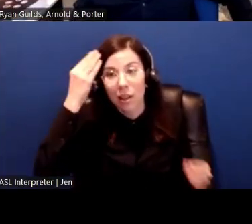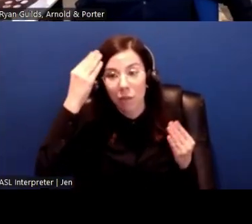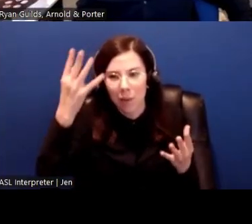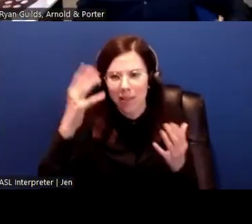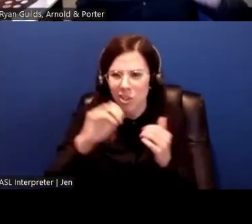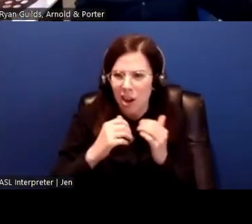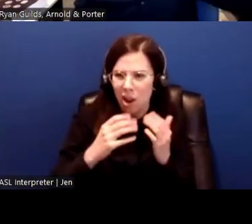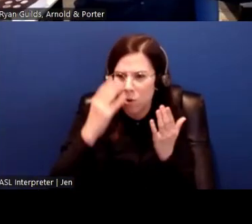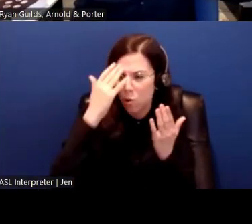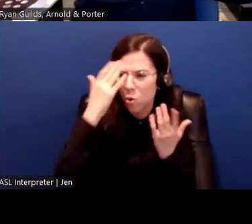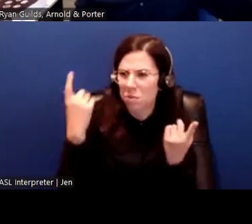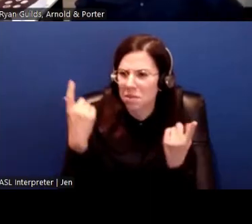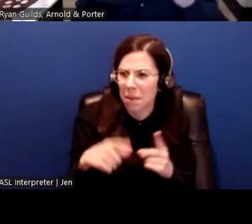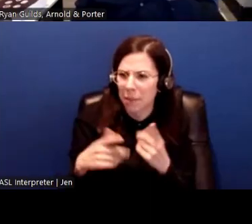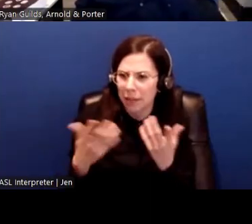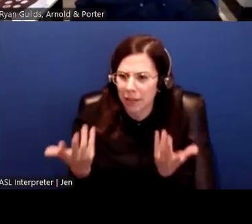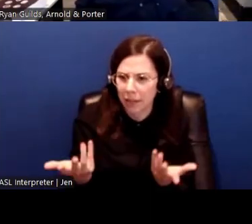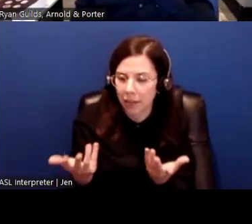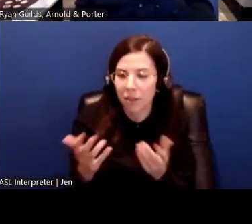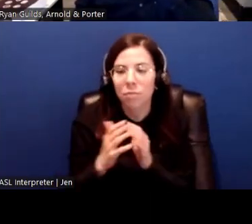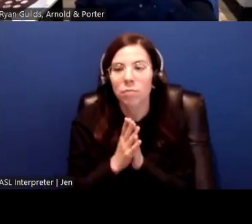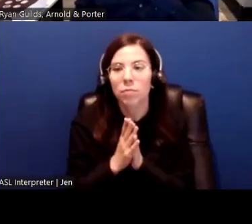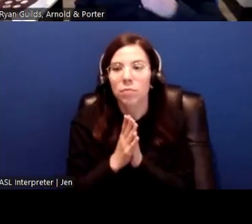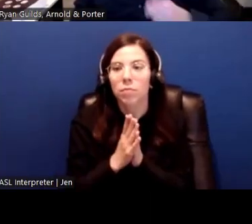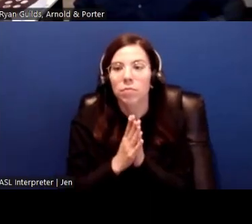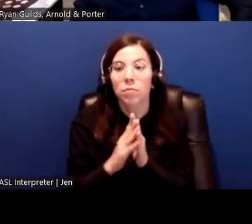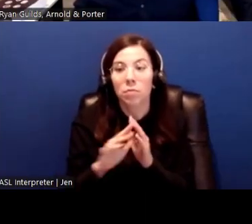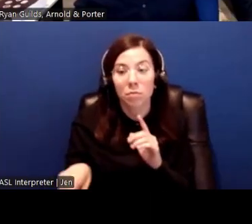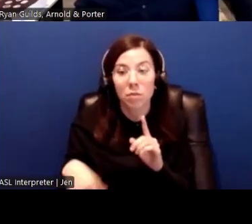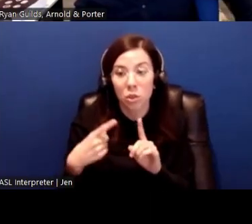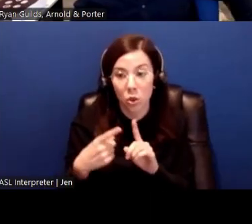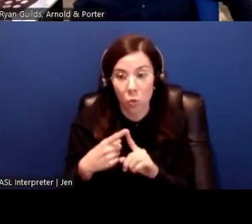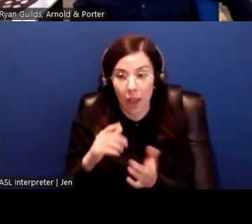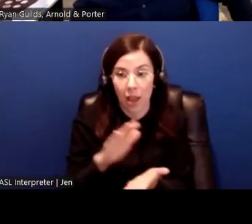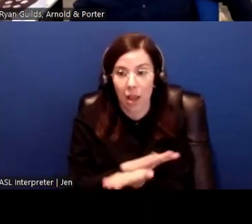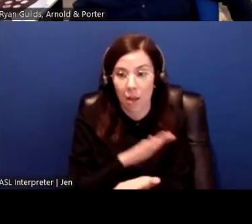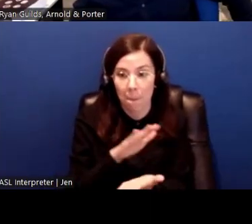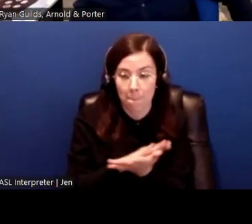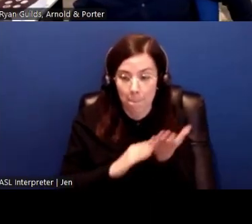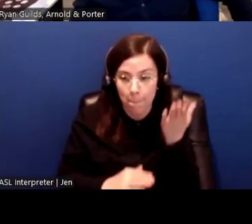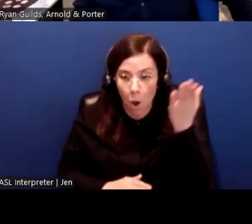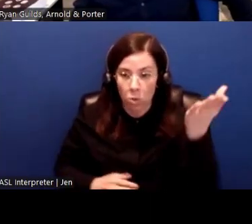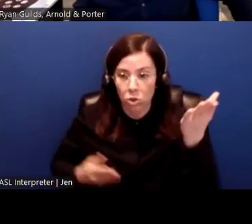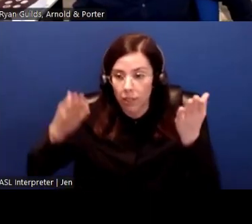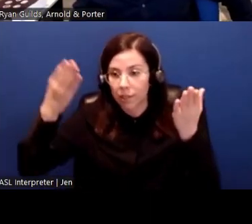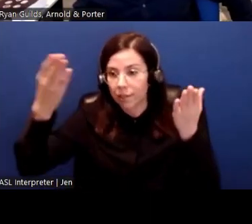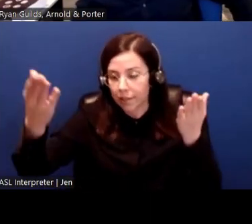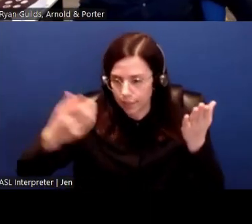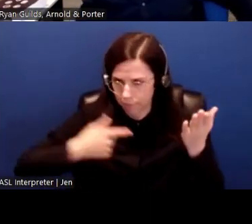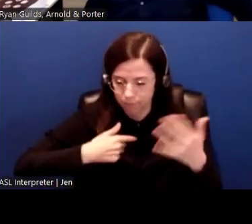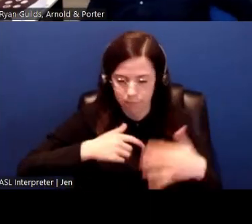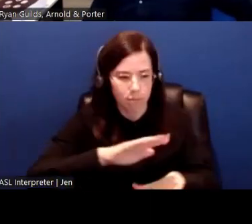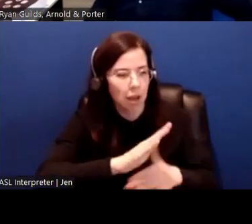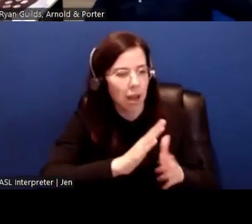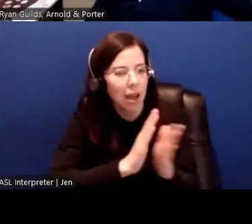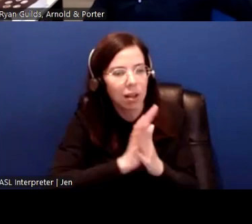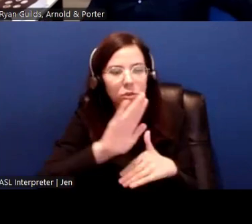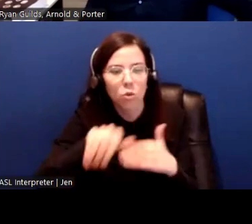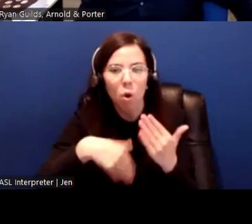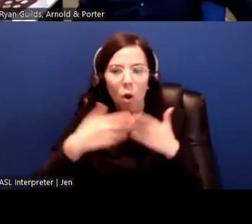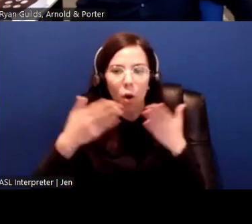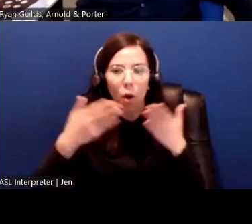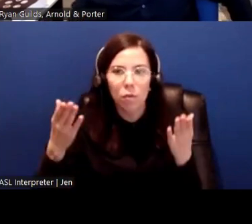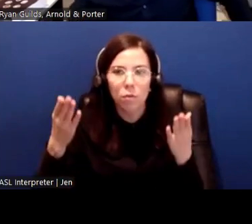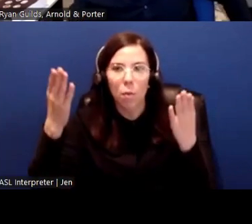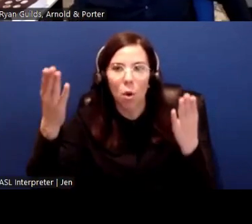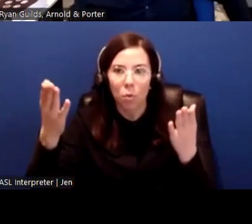about what's happening? When motions are filed, I will ask that all of the motions in the case be